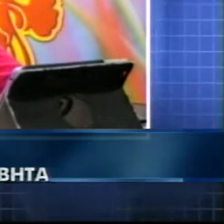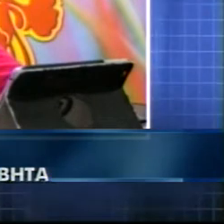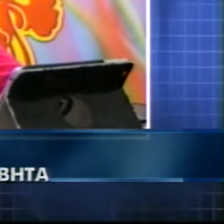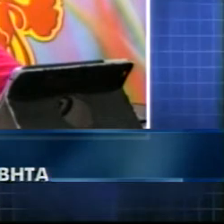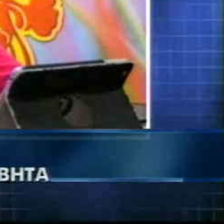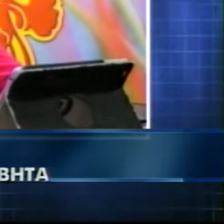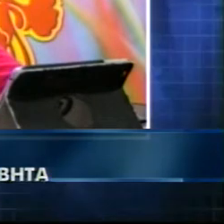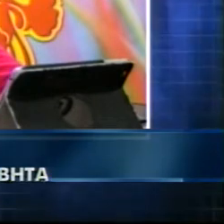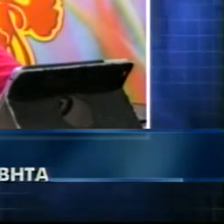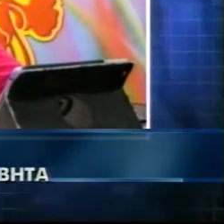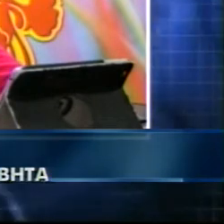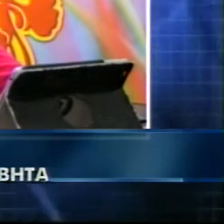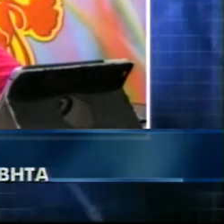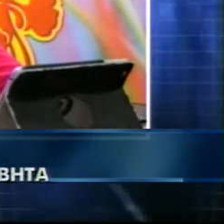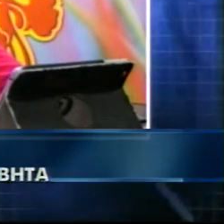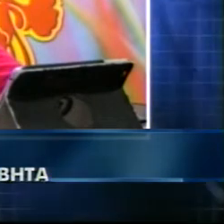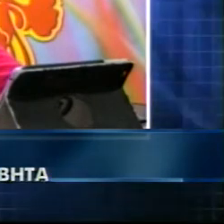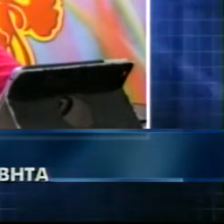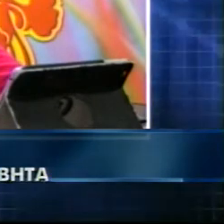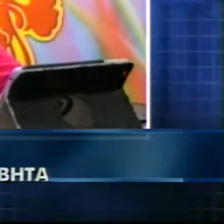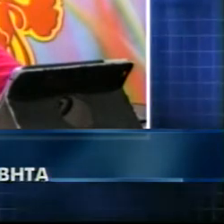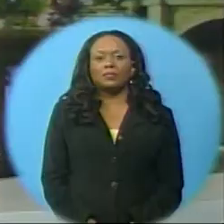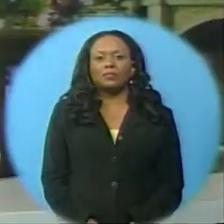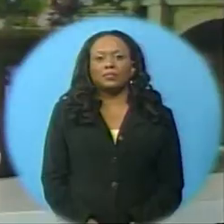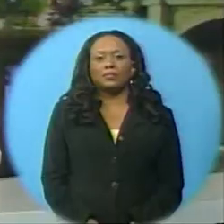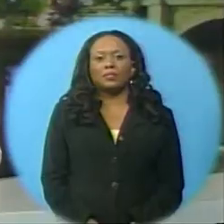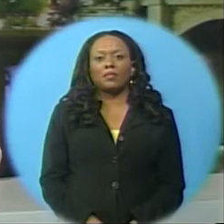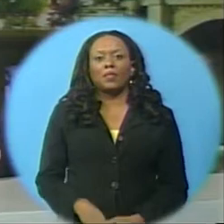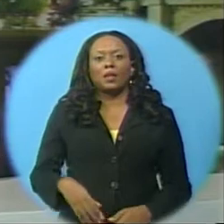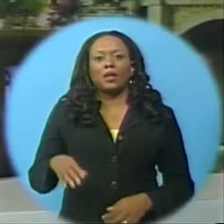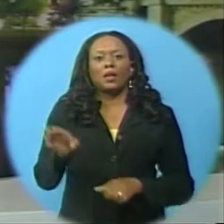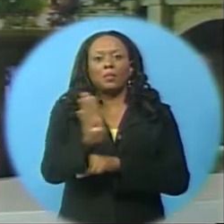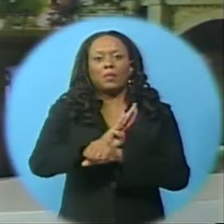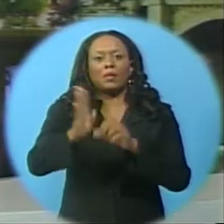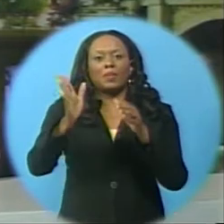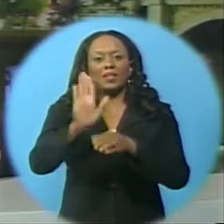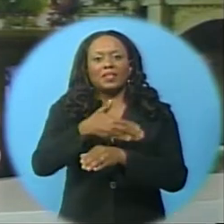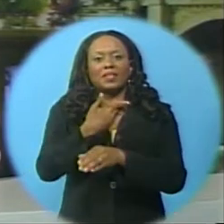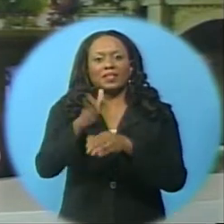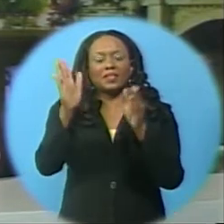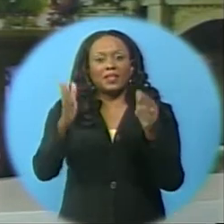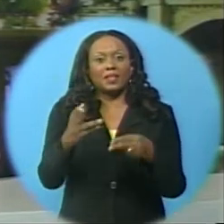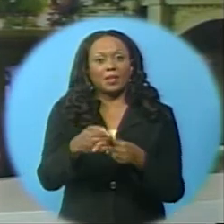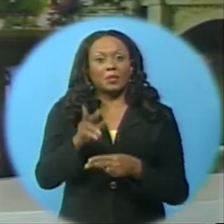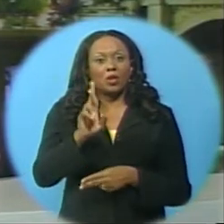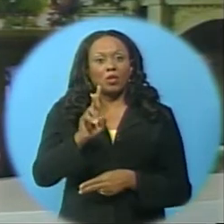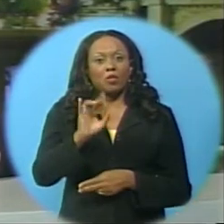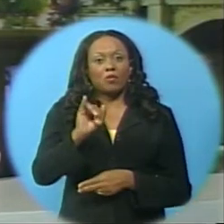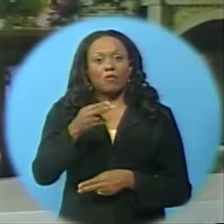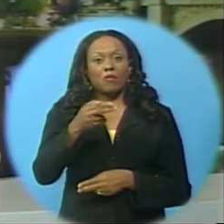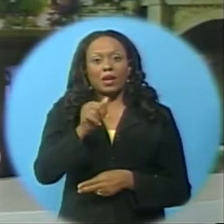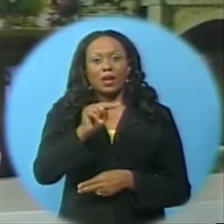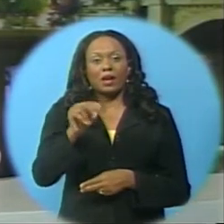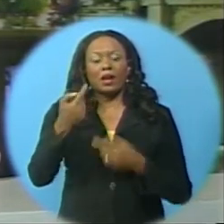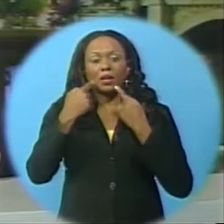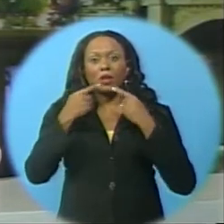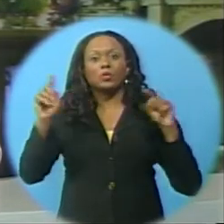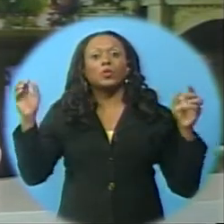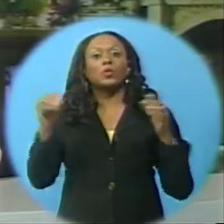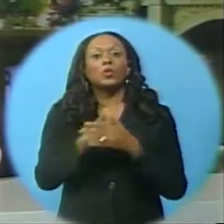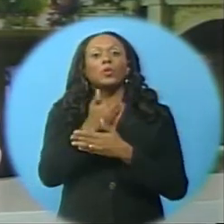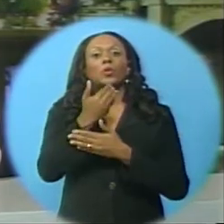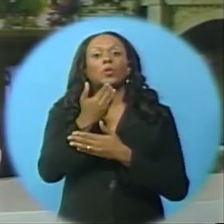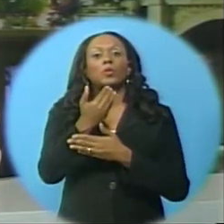certainly footing a lot of the bills for it Barbadian songstress Rihanna has announced her new album, Anti